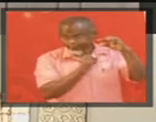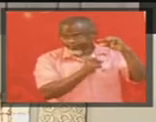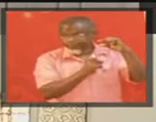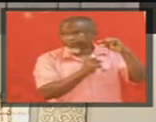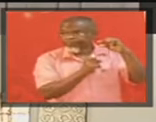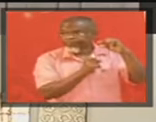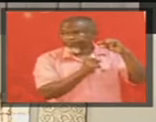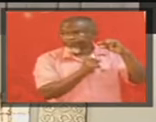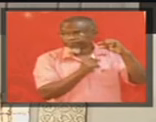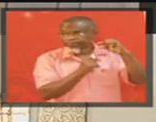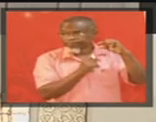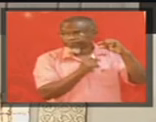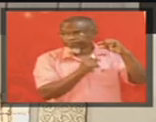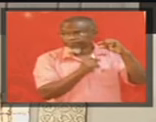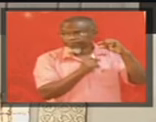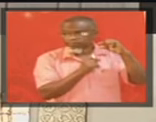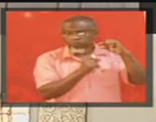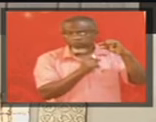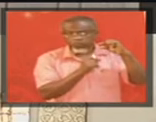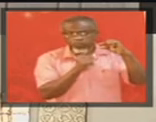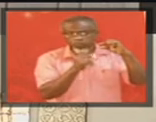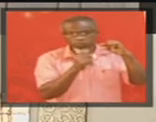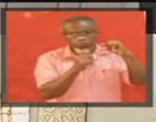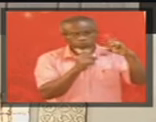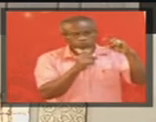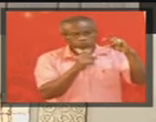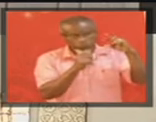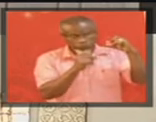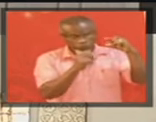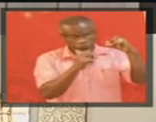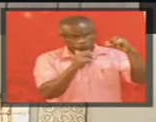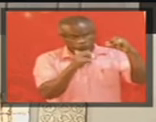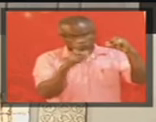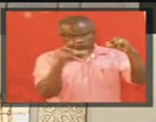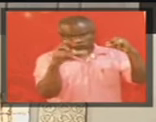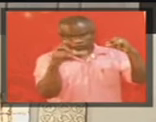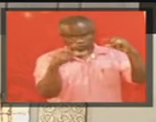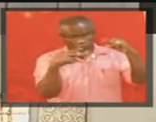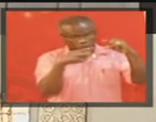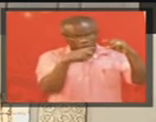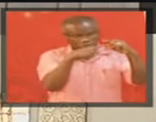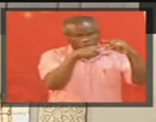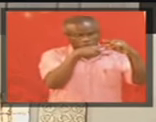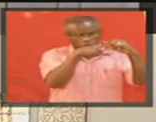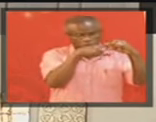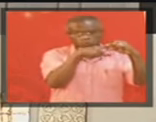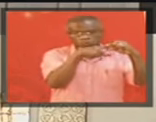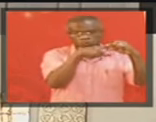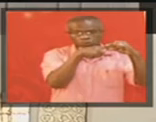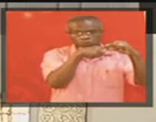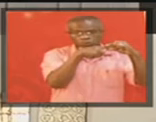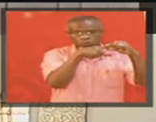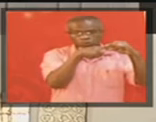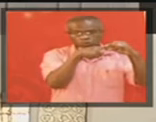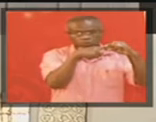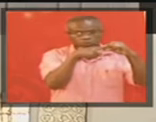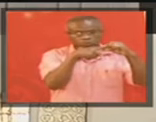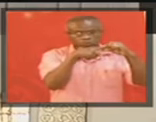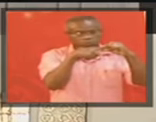is the finger goes into the pulse oximeter, and once it